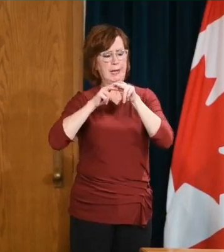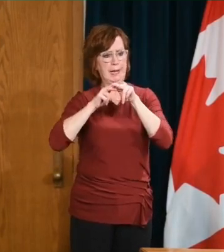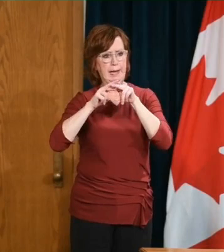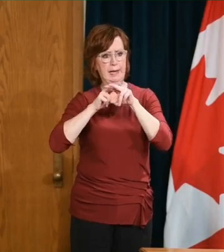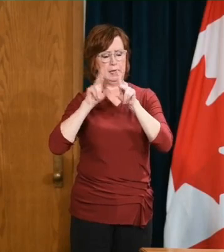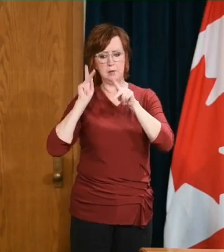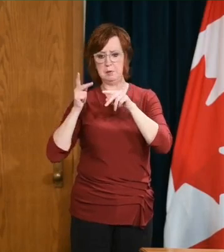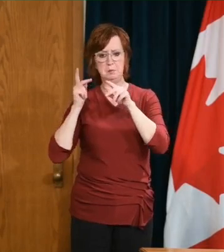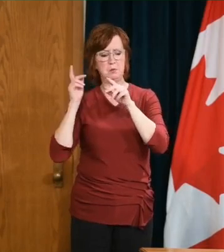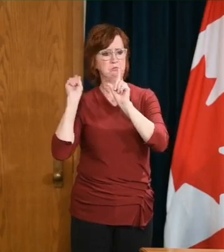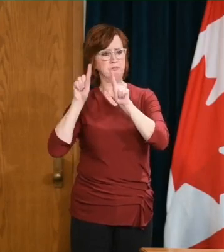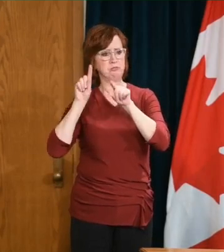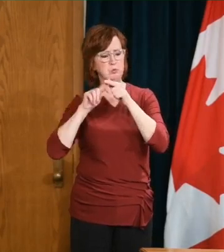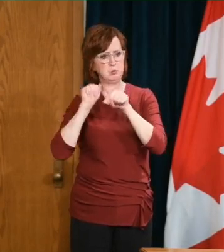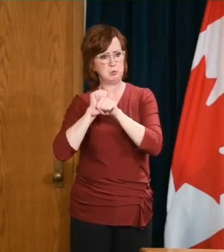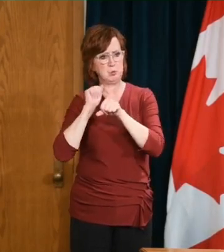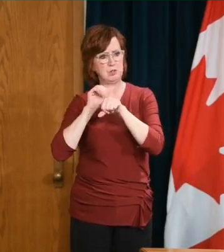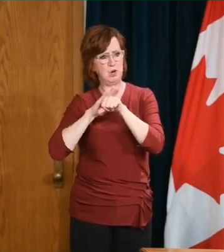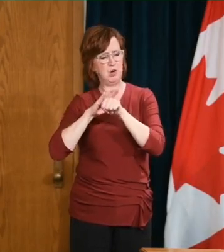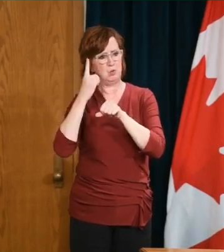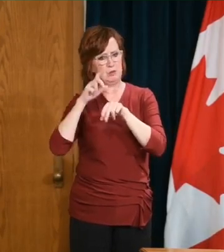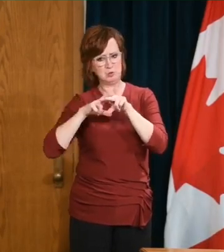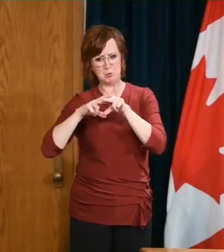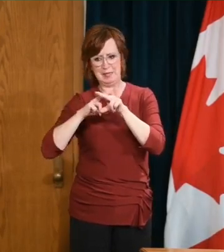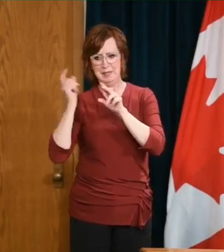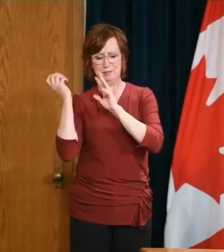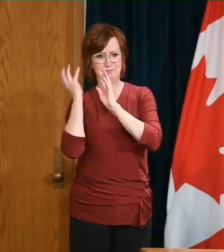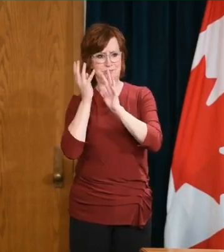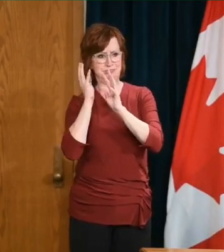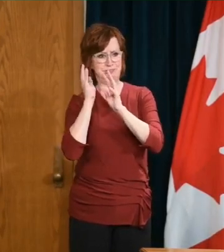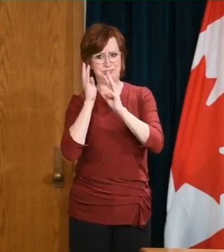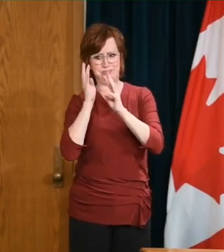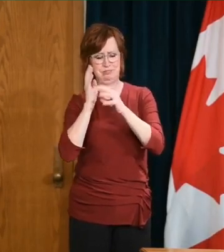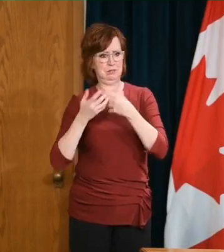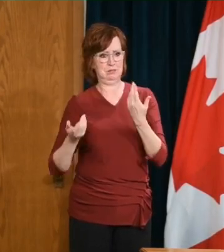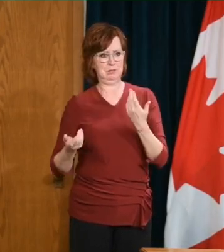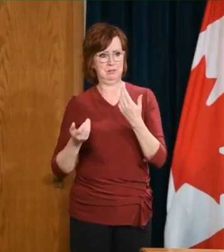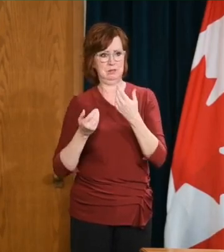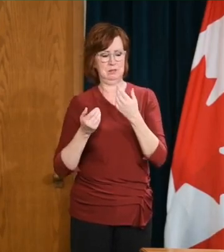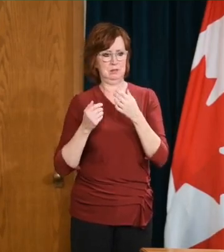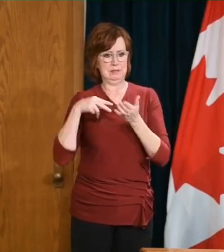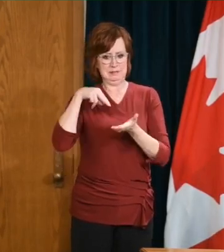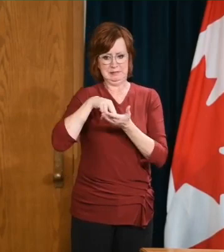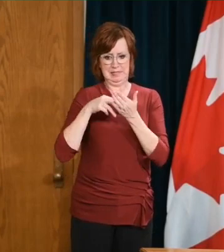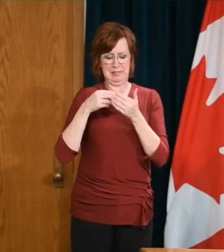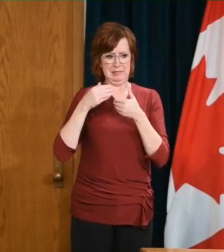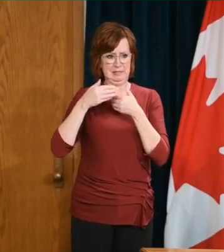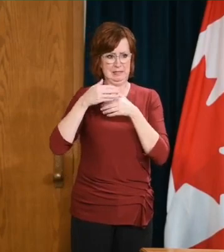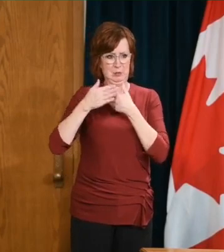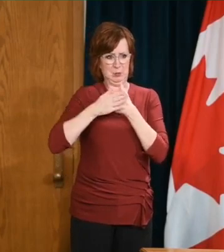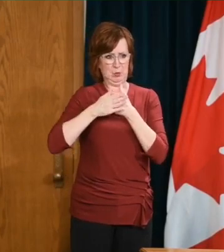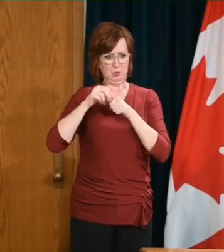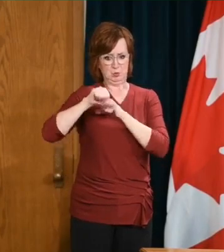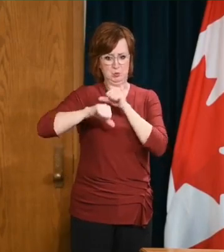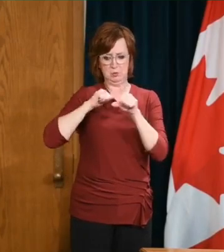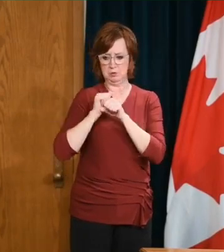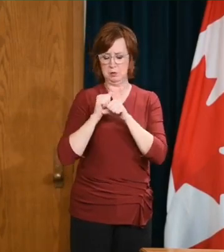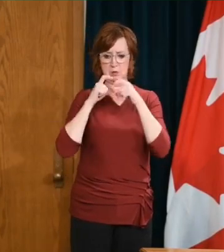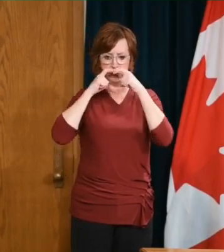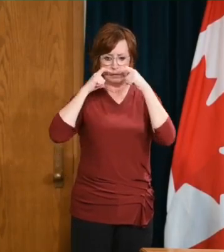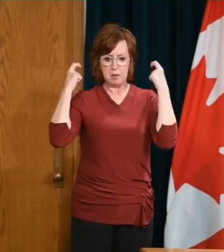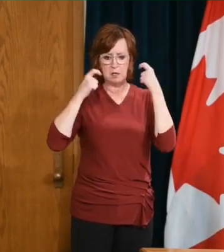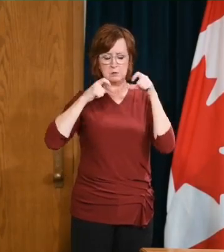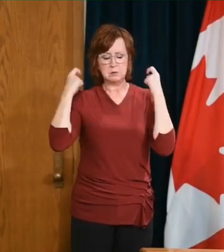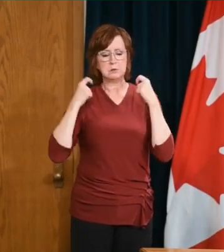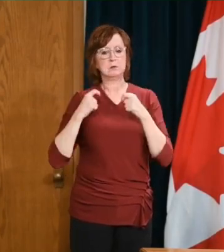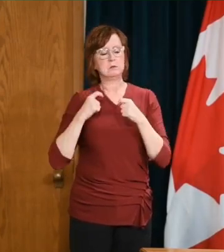that currently PPE supplies are adequate for healthcare staff, and they have to be preserved for healthcare staff who have to wear masks to